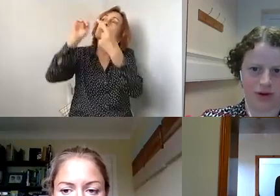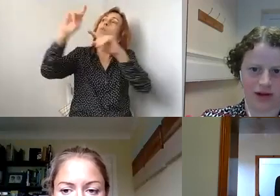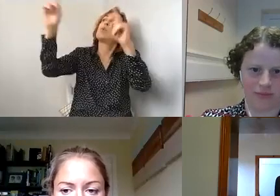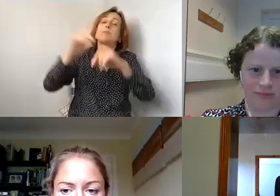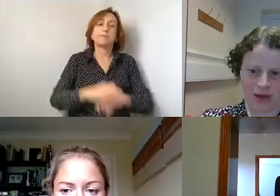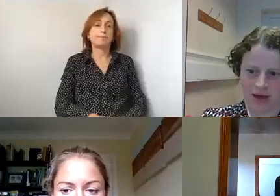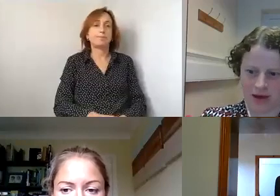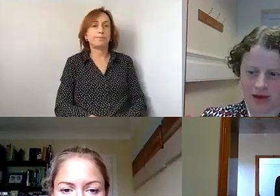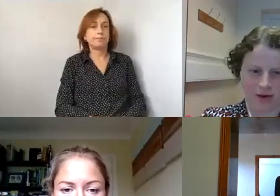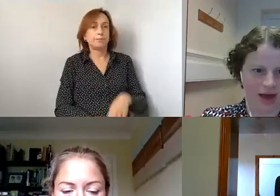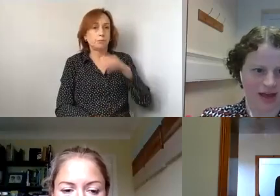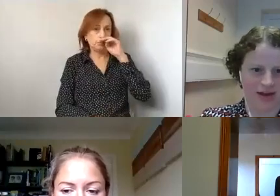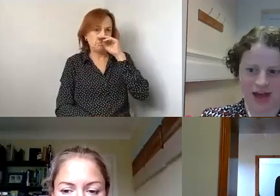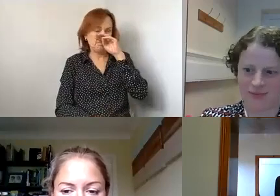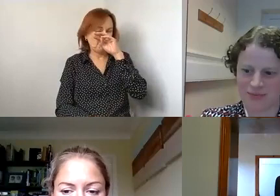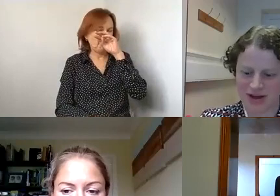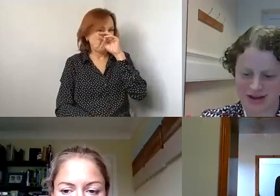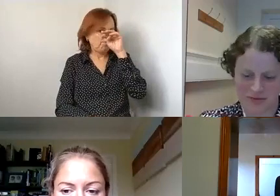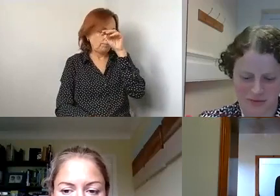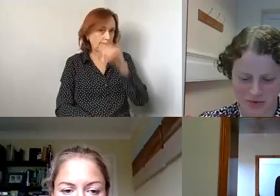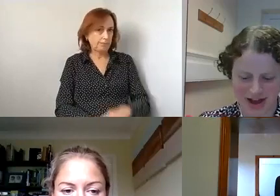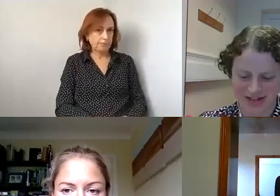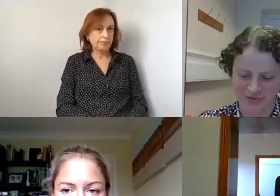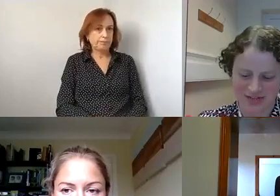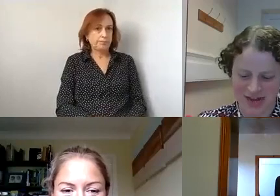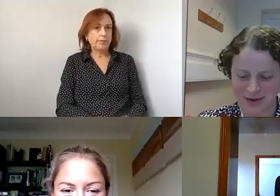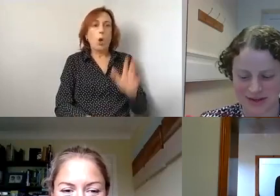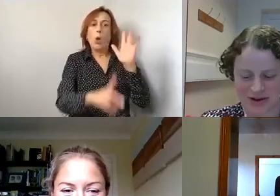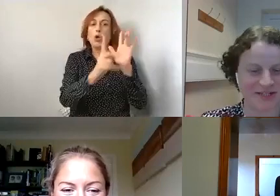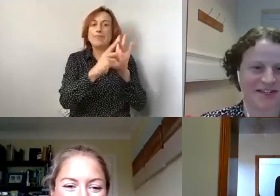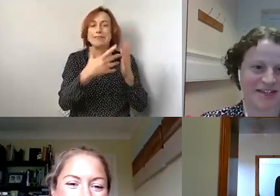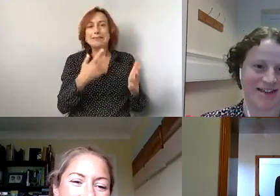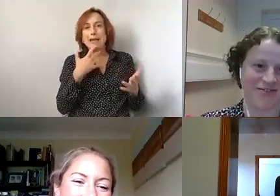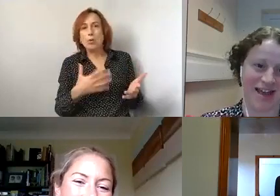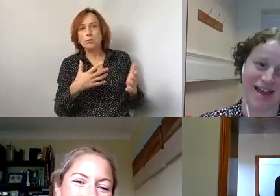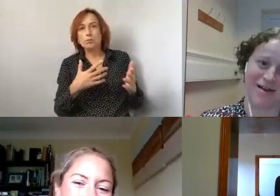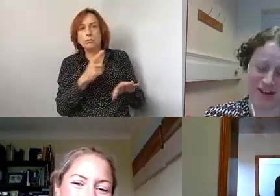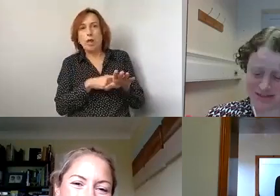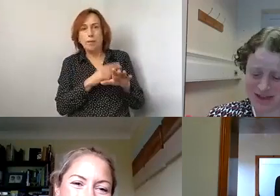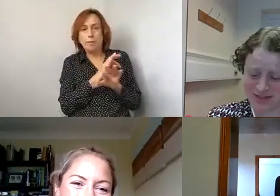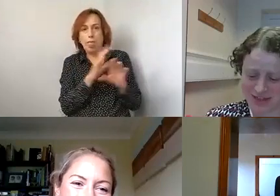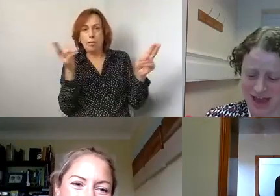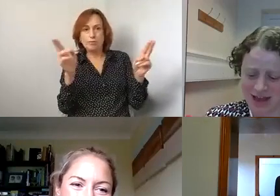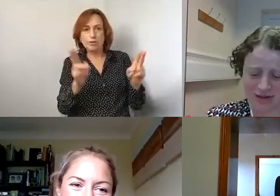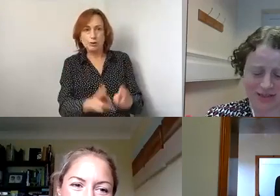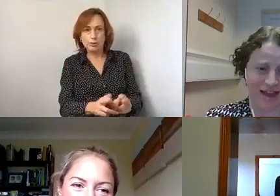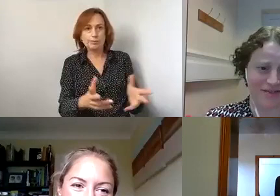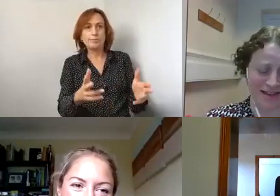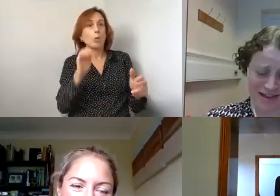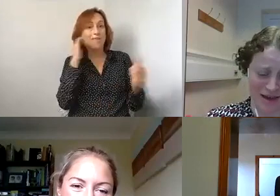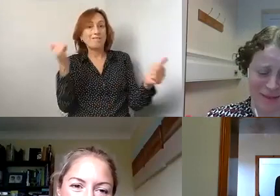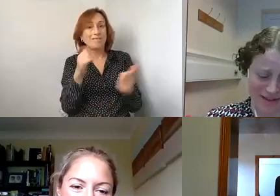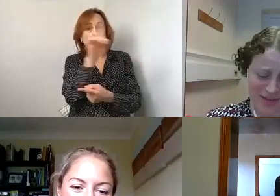Thank you. Okay, we're running out of time, so I'd just like to finish the meeting, if that's okay, and just say